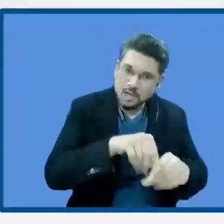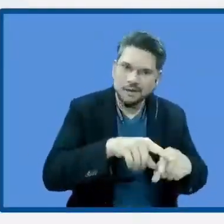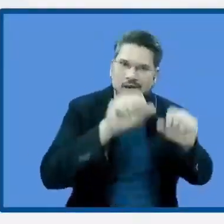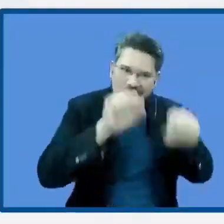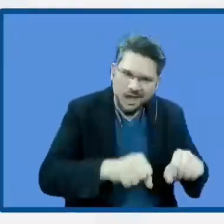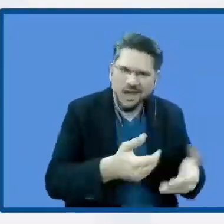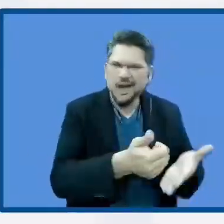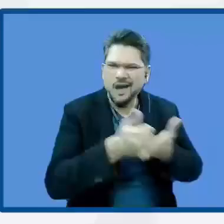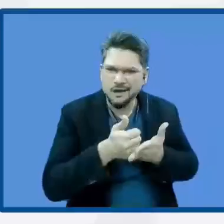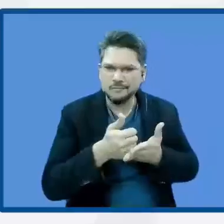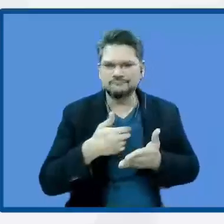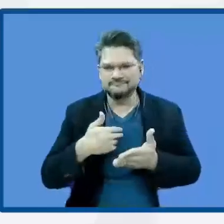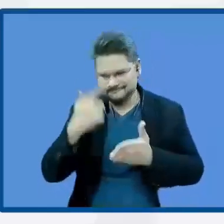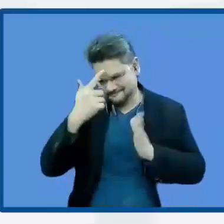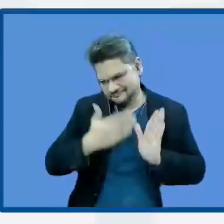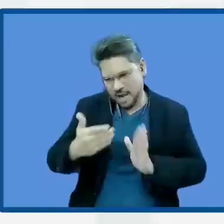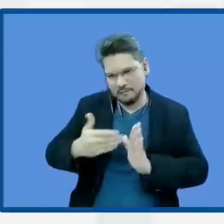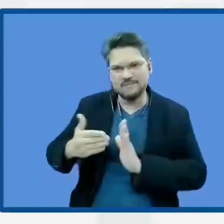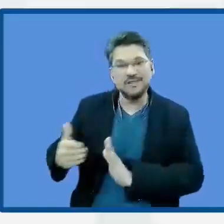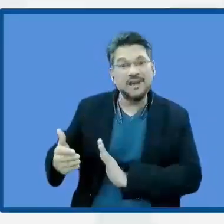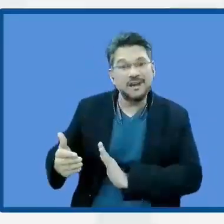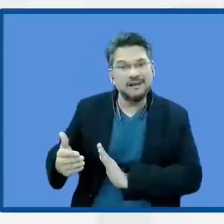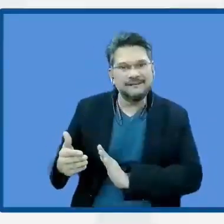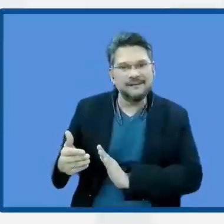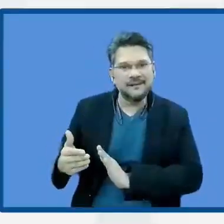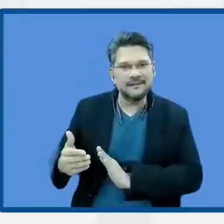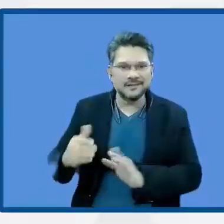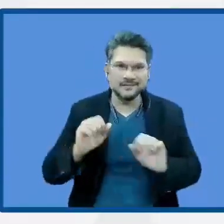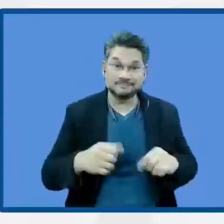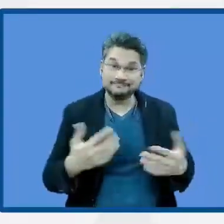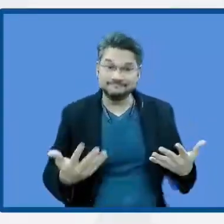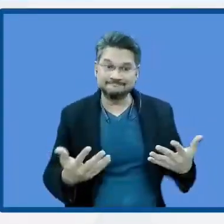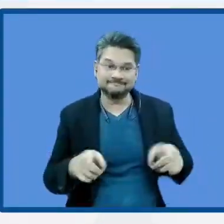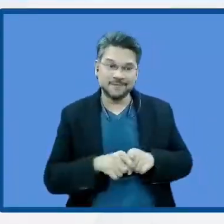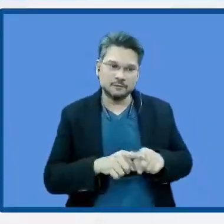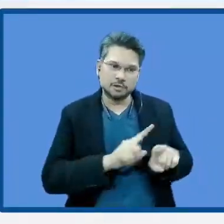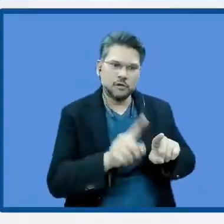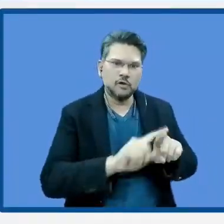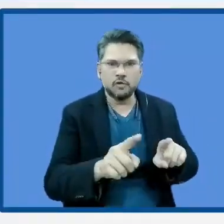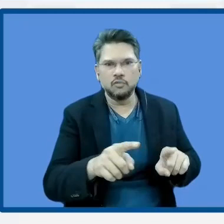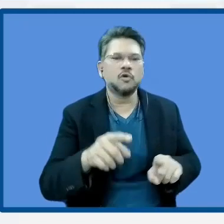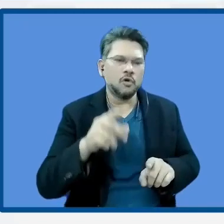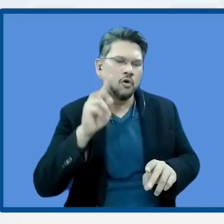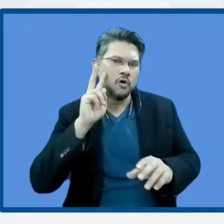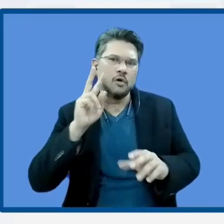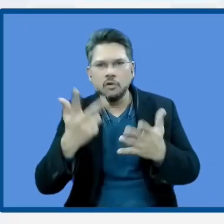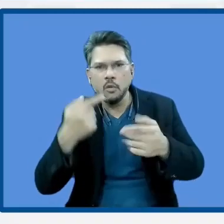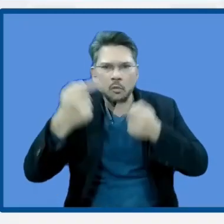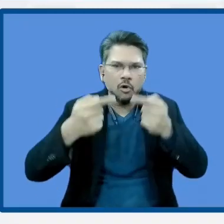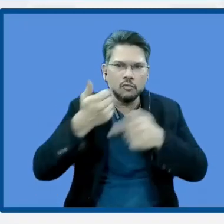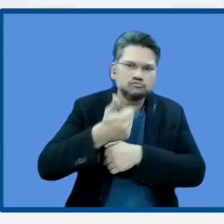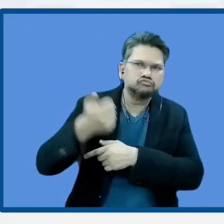and so that it can be cross-cutting in the vision of the political leader of the country. Thank you,